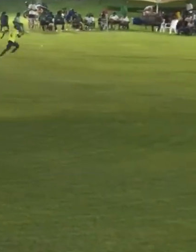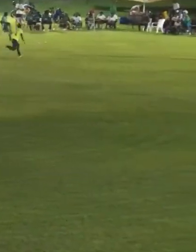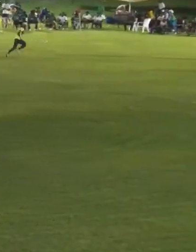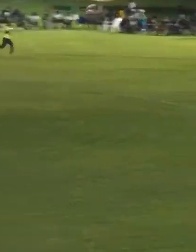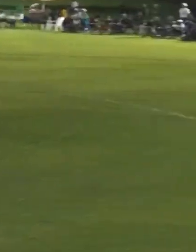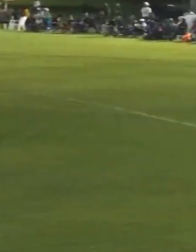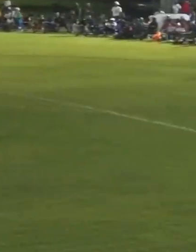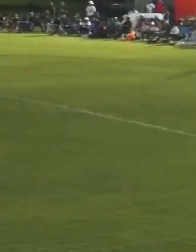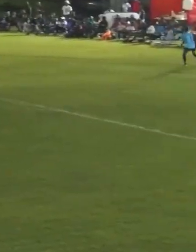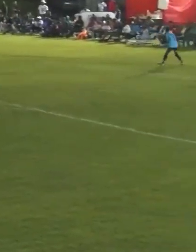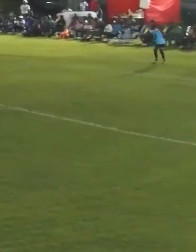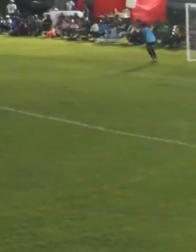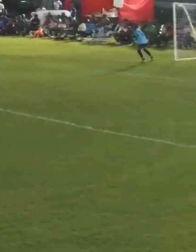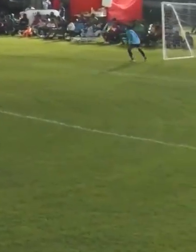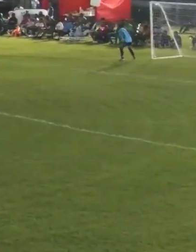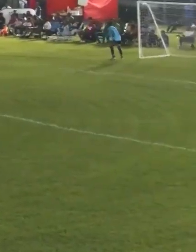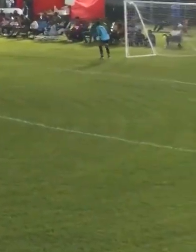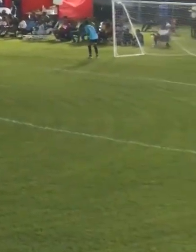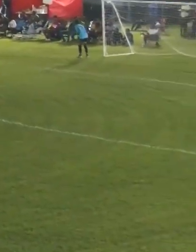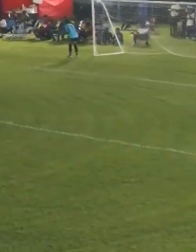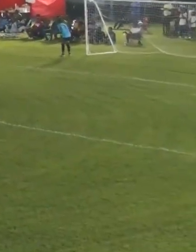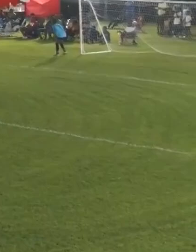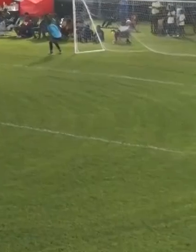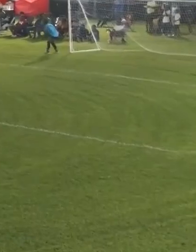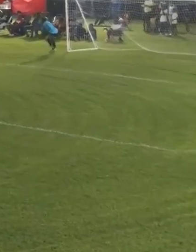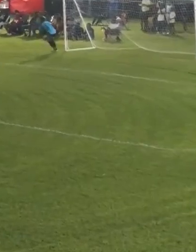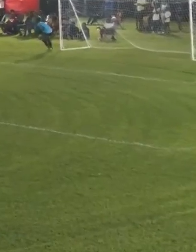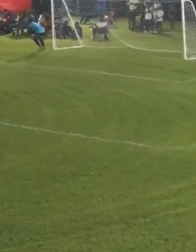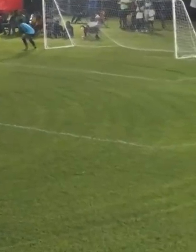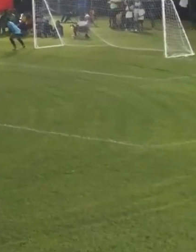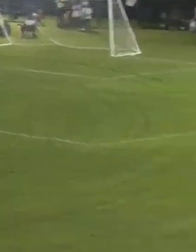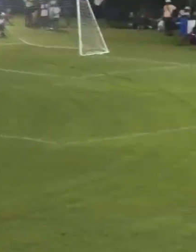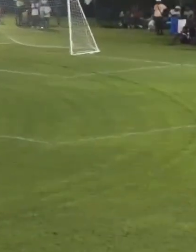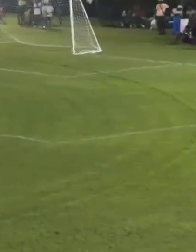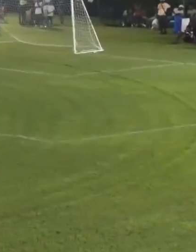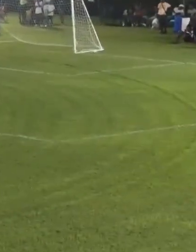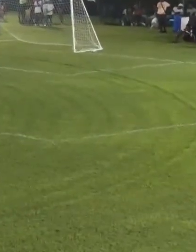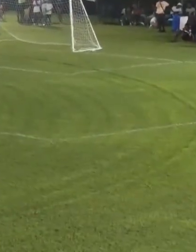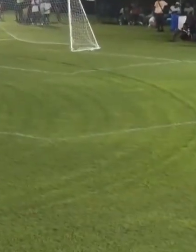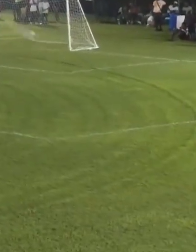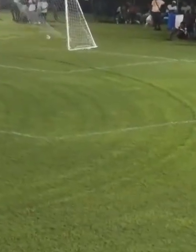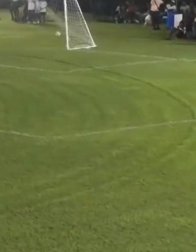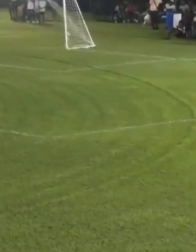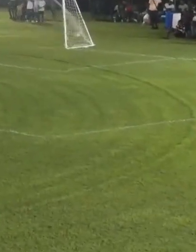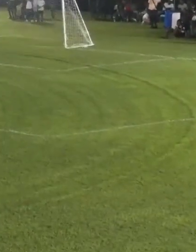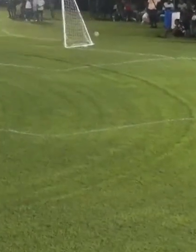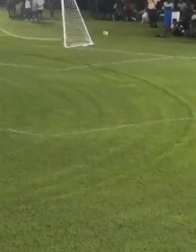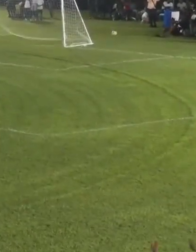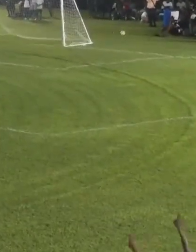2-1 win. So the ball given right back to Deacons lads, and this one must have loved. Here comes Whitehall with a